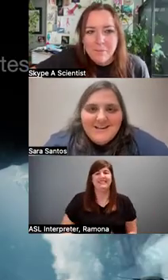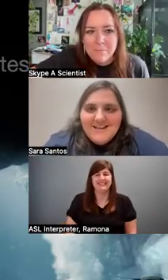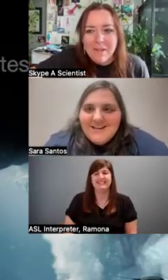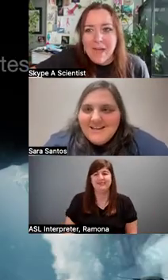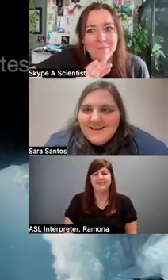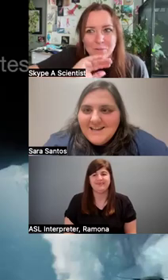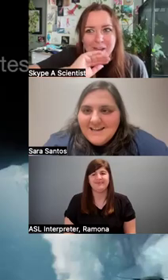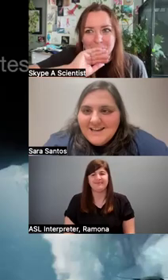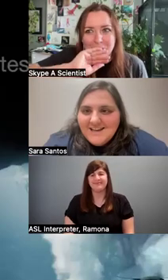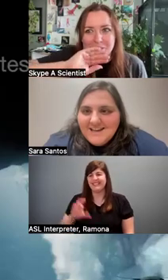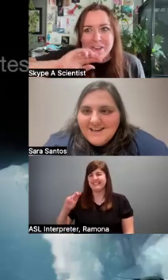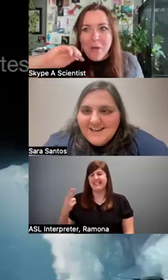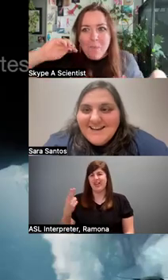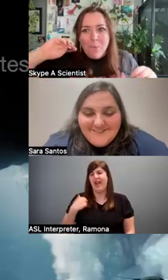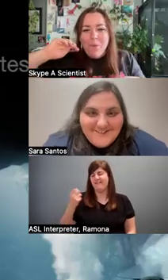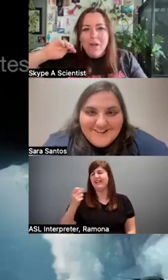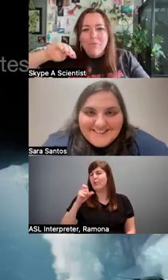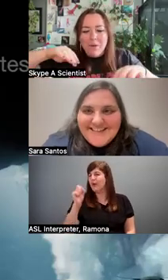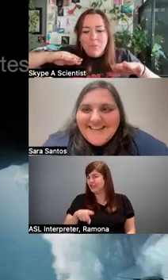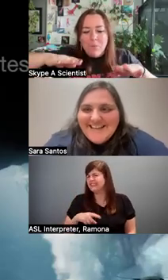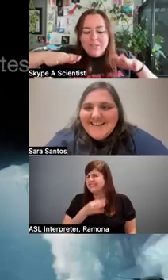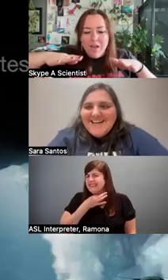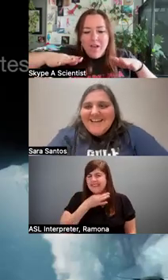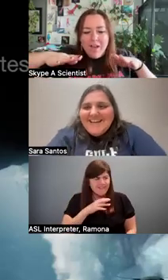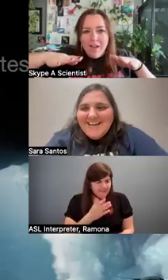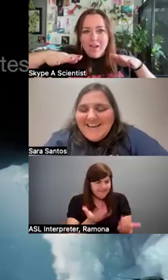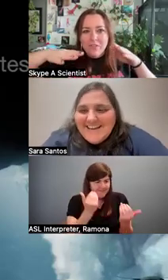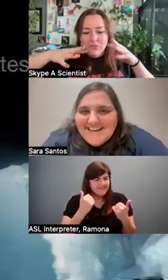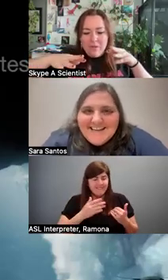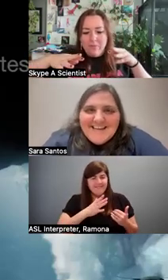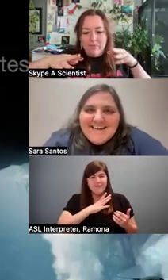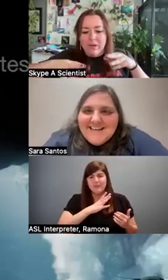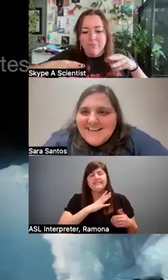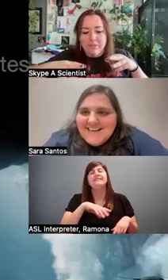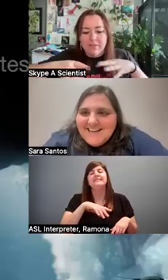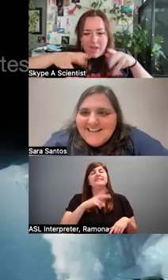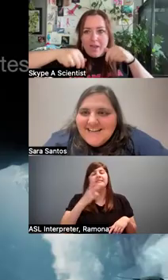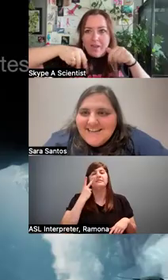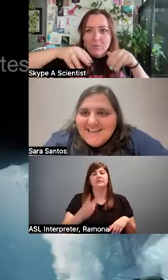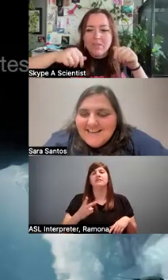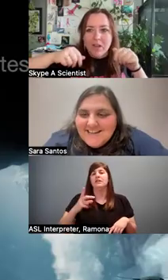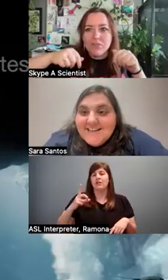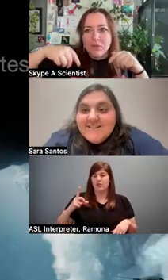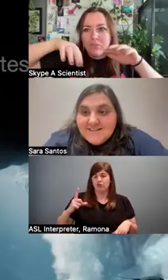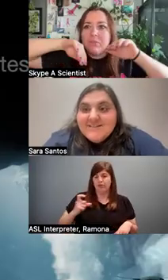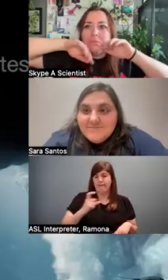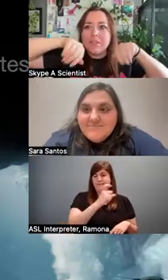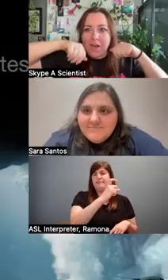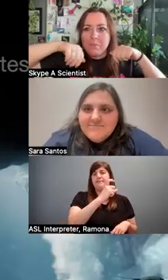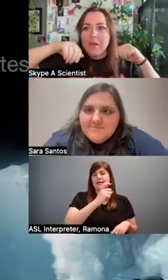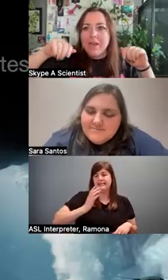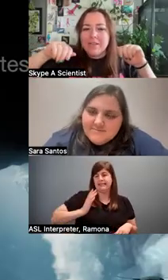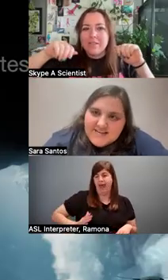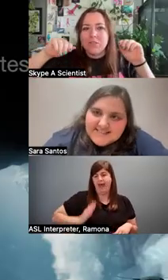Um, I have a question. Of course. From what we saw, the shrimp from the side, and we saw the shrimp from